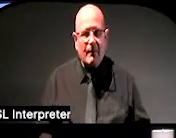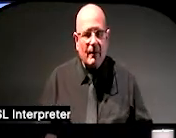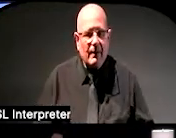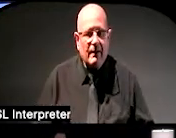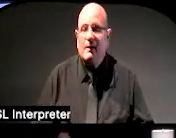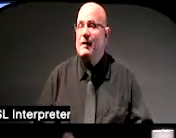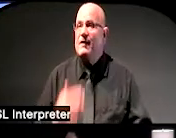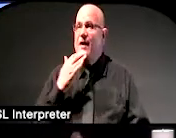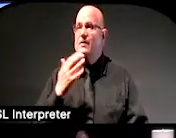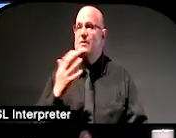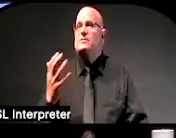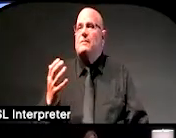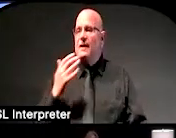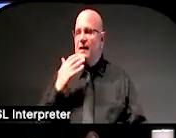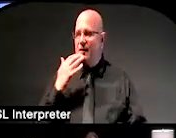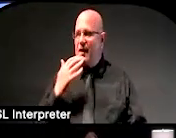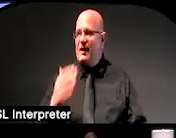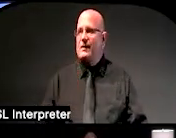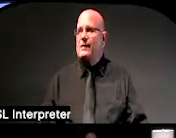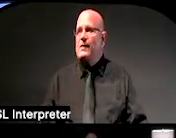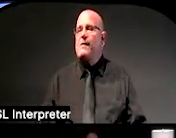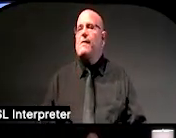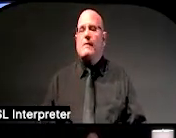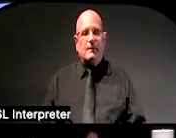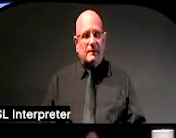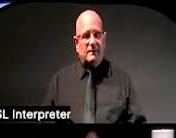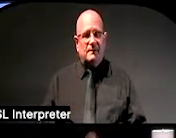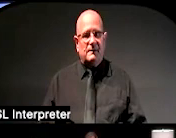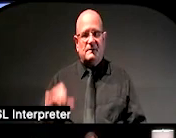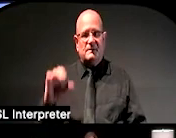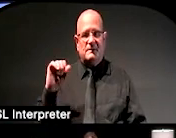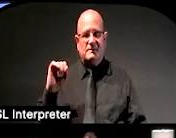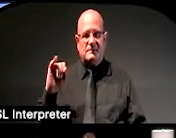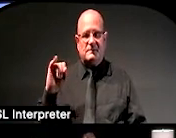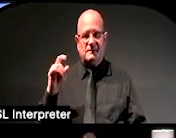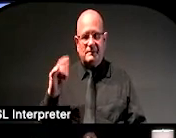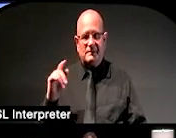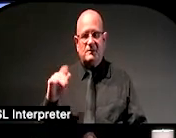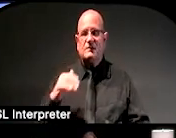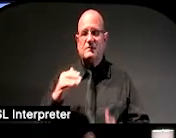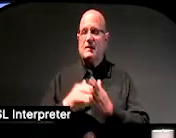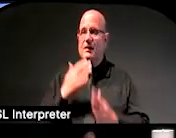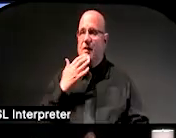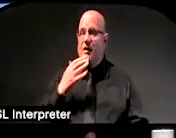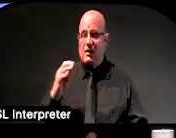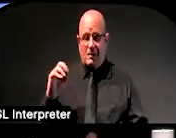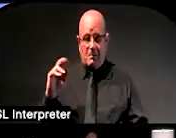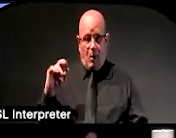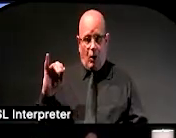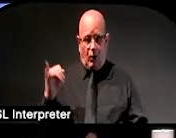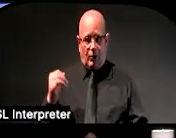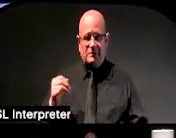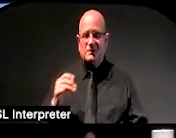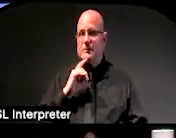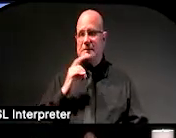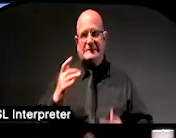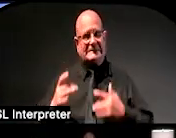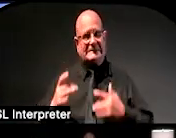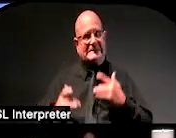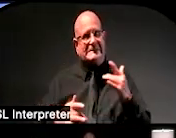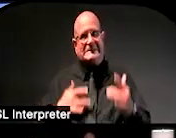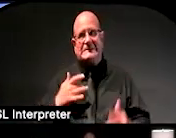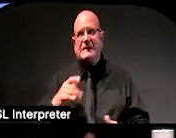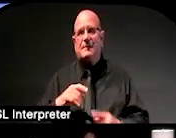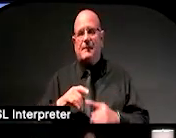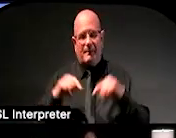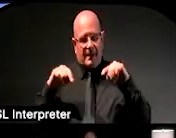Thank you so much. Thank you. Signal Centers, thank you, Marge. And I really am excited about being